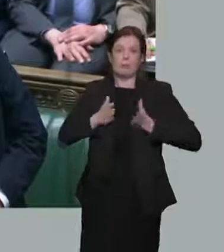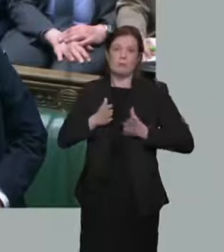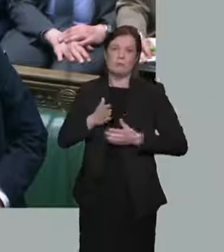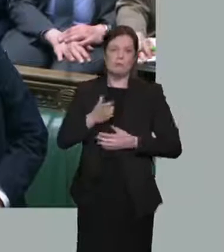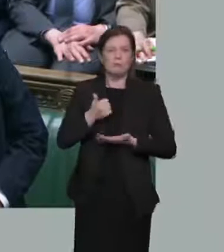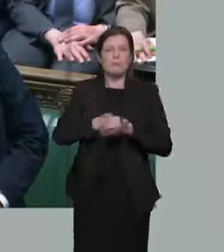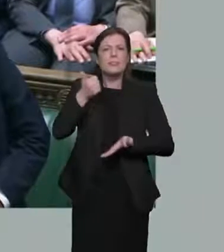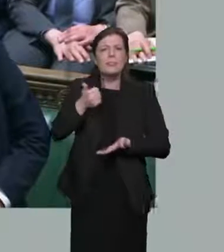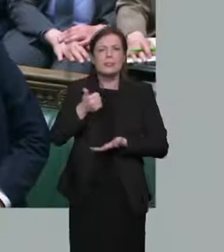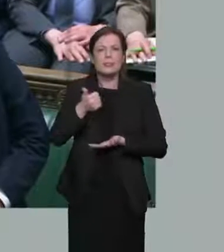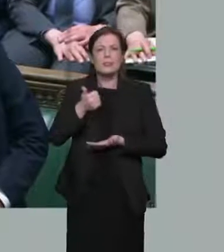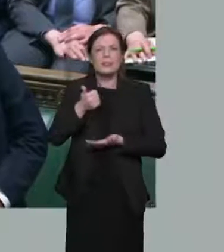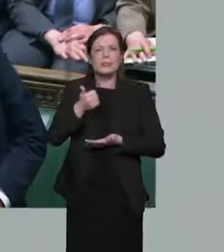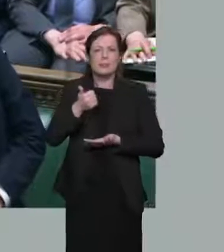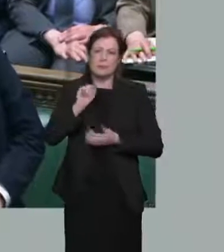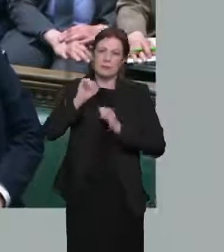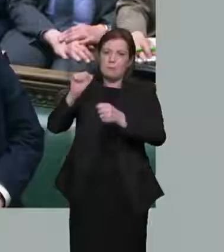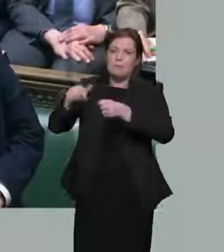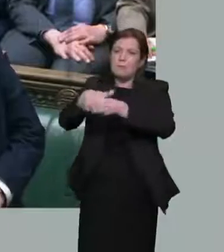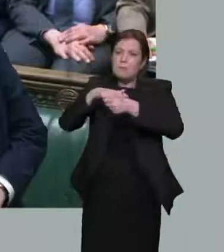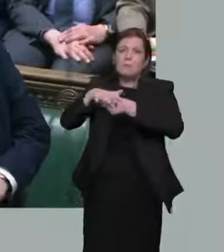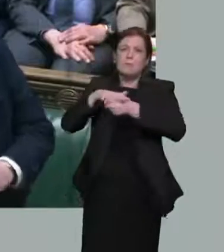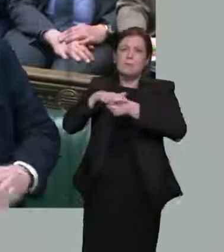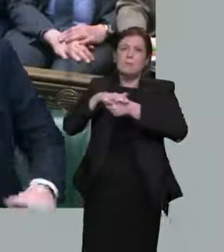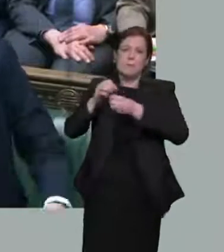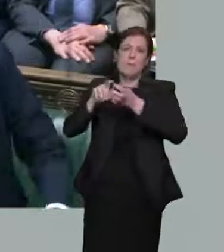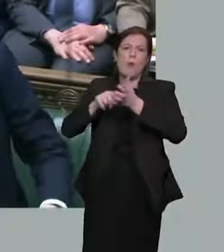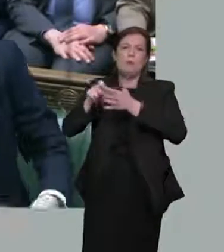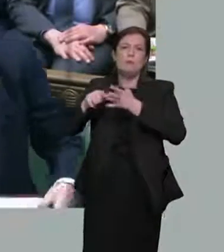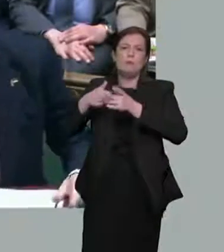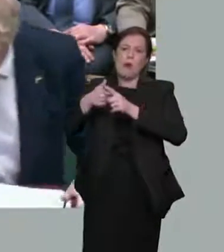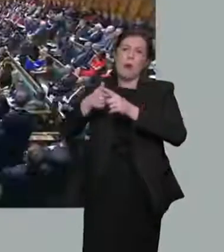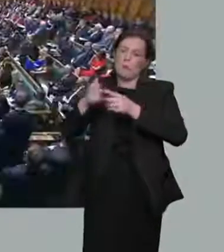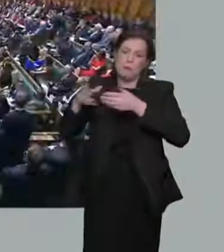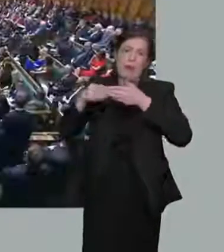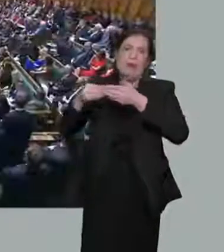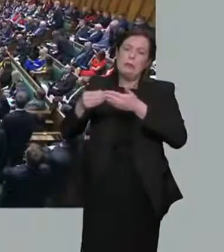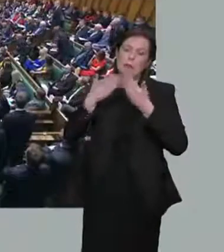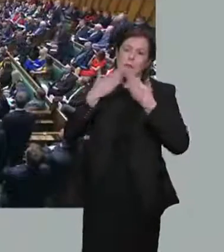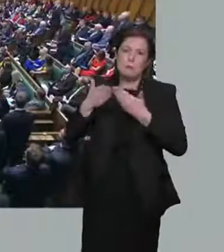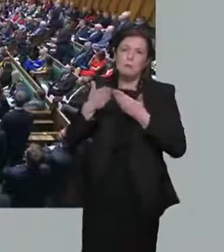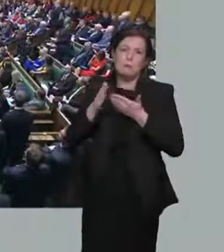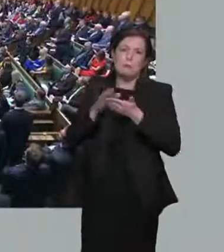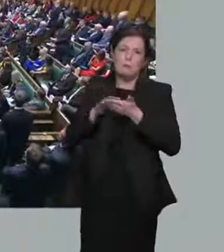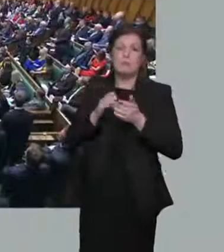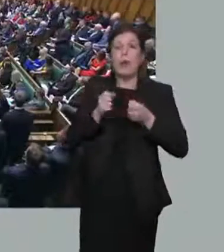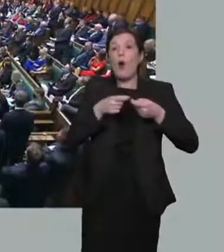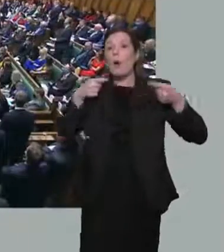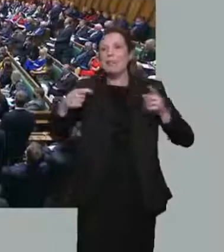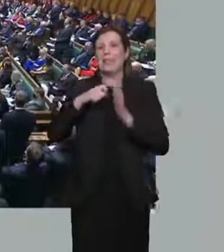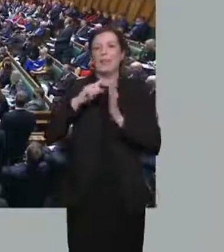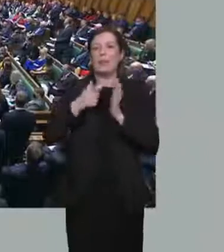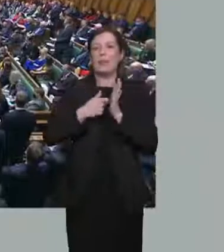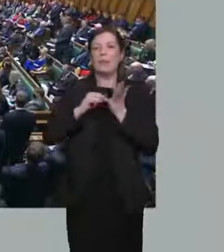fantastic thing. I thank Baldock and District for helping to lead the way. We now come to the Leader of the Opposition, Keir